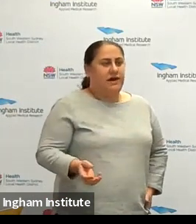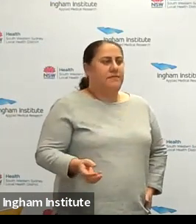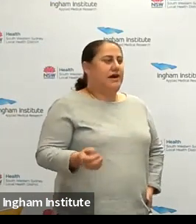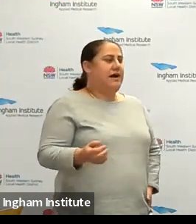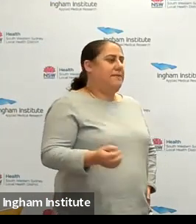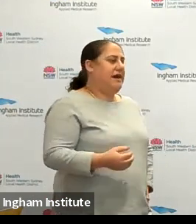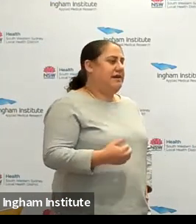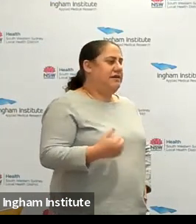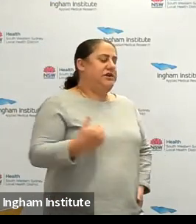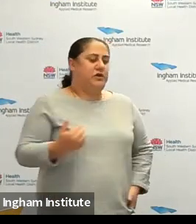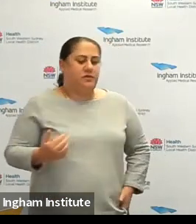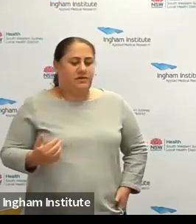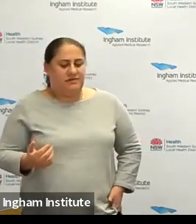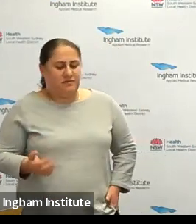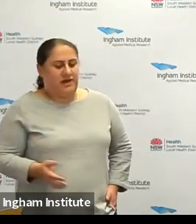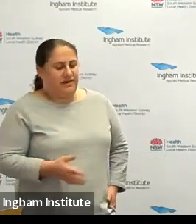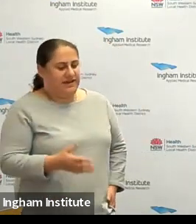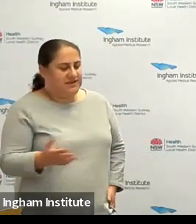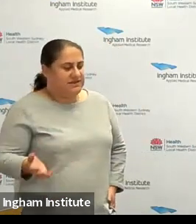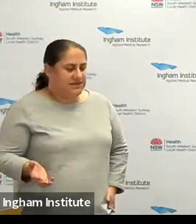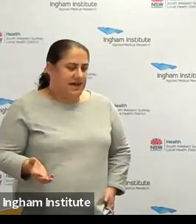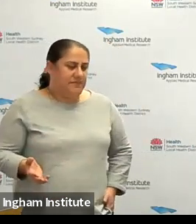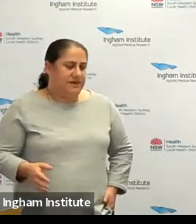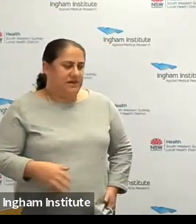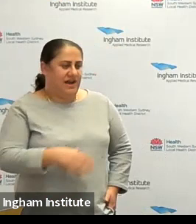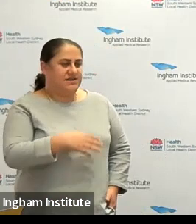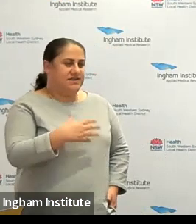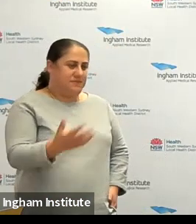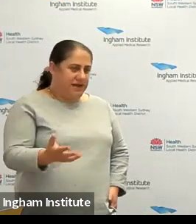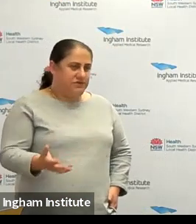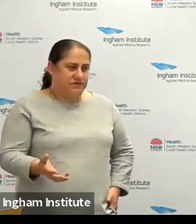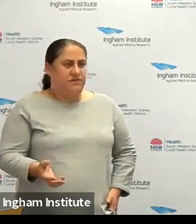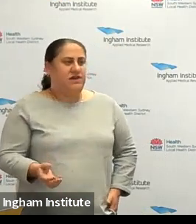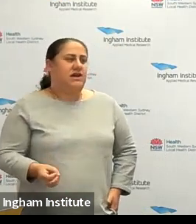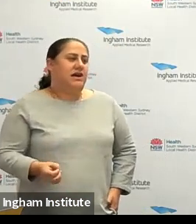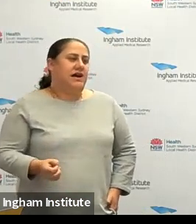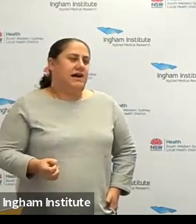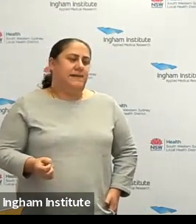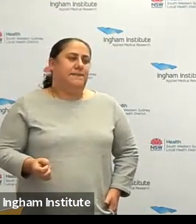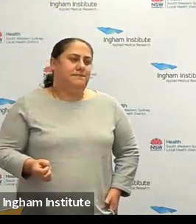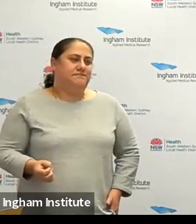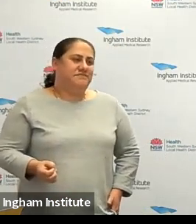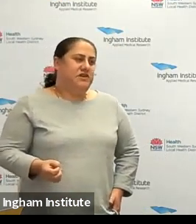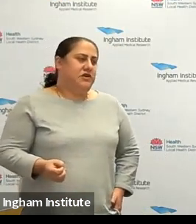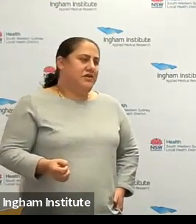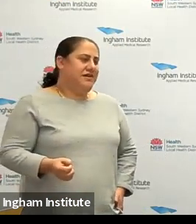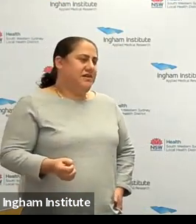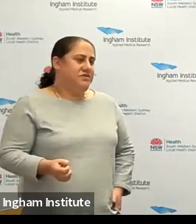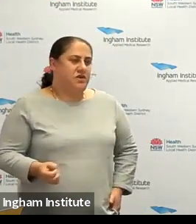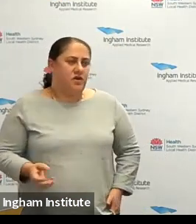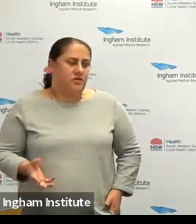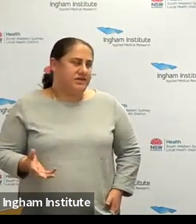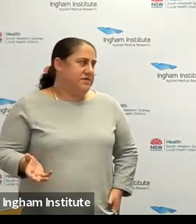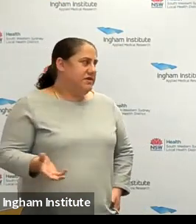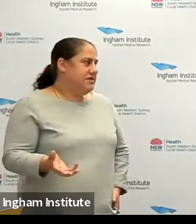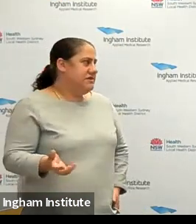at the time. And, you know, when the incident did happen and I had to explain to them, you know, it